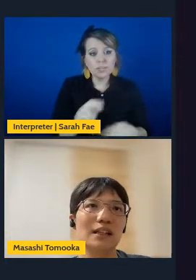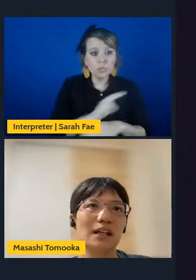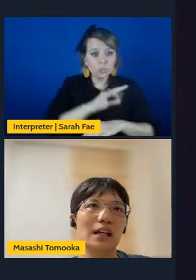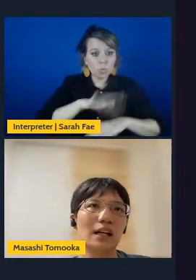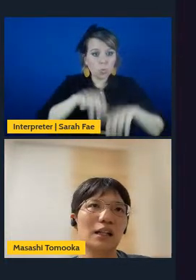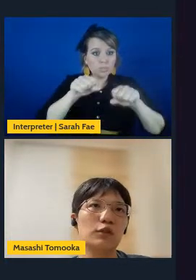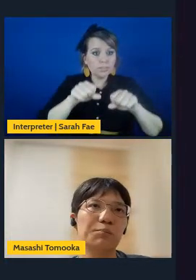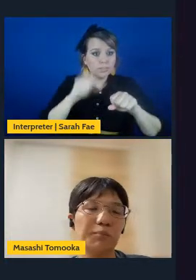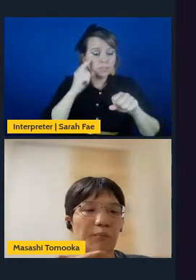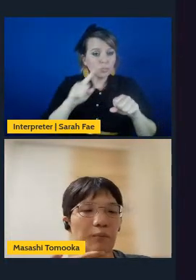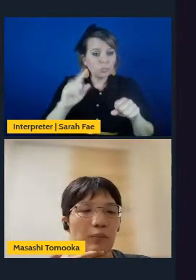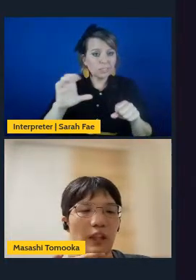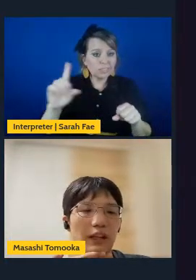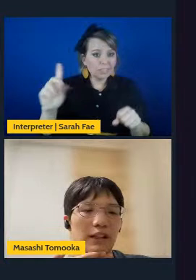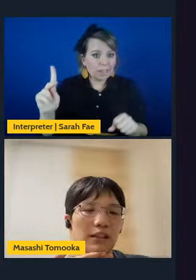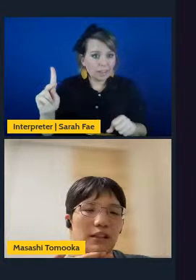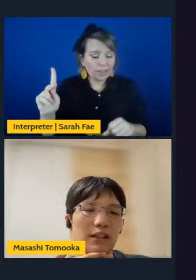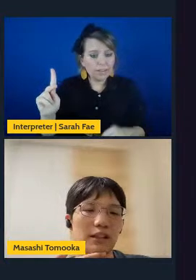stack,